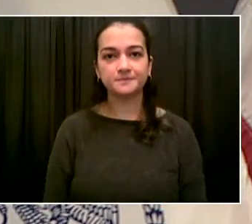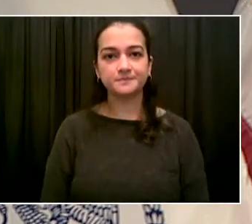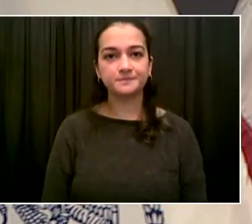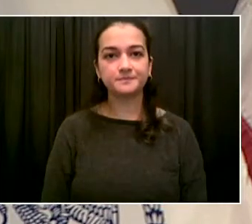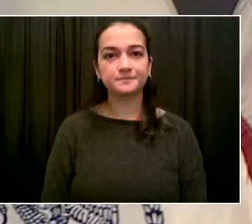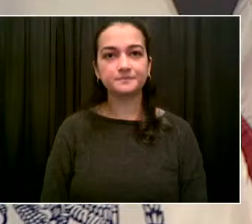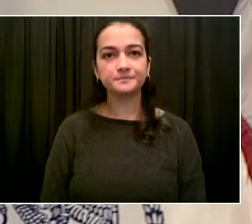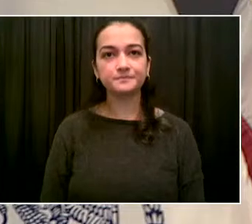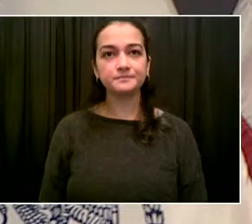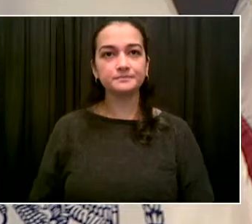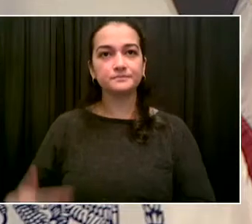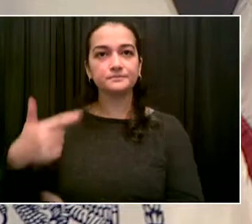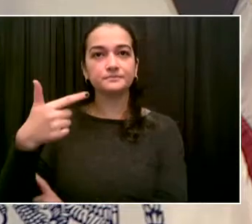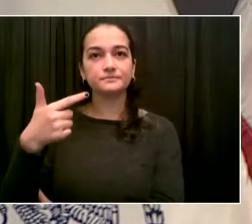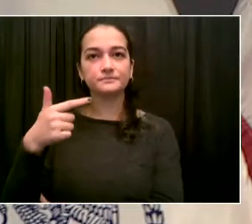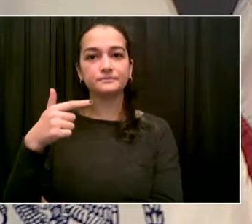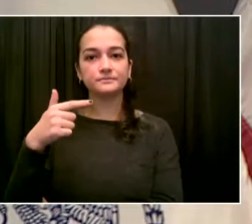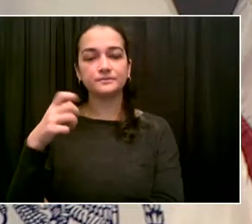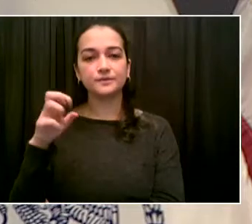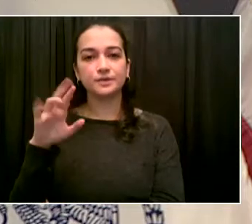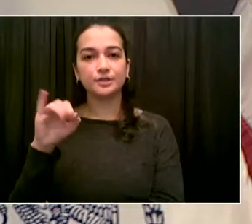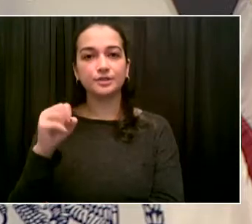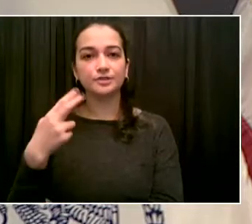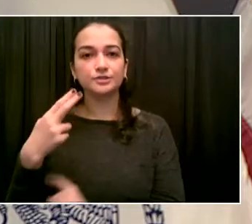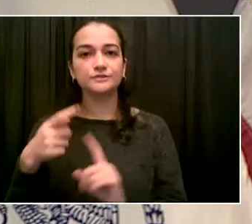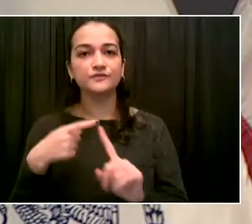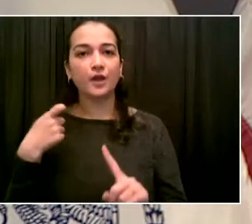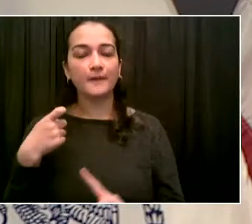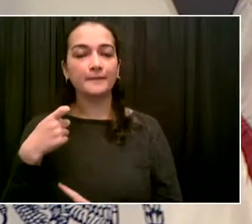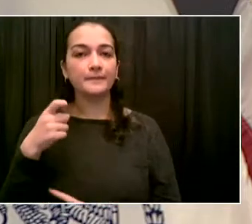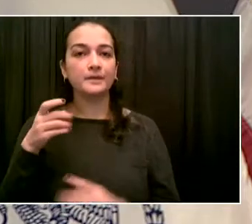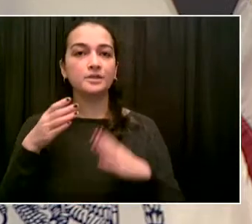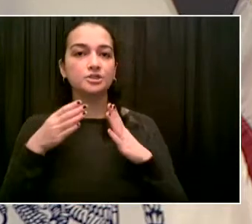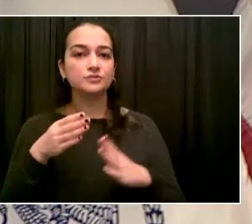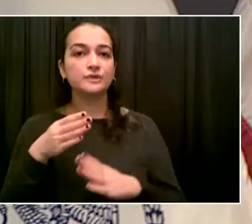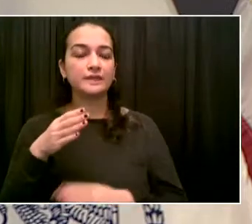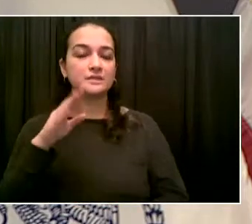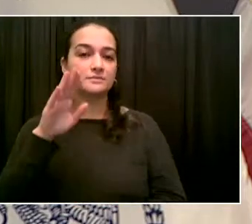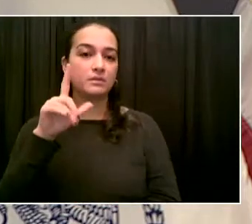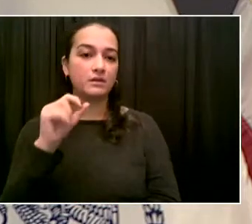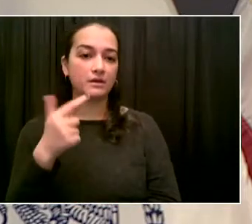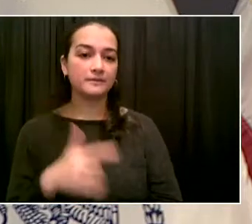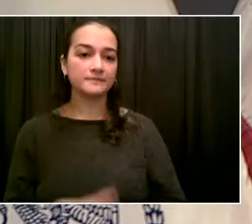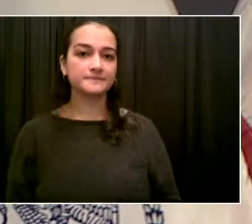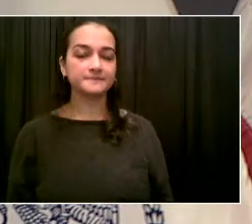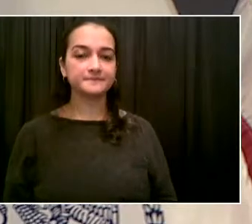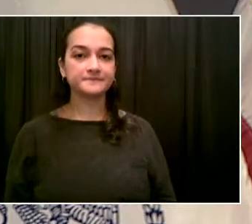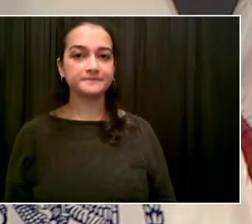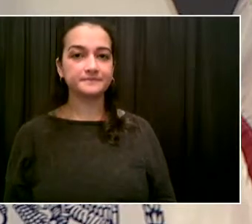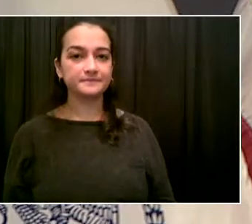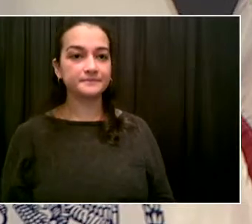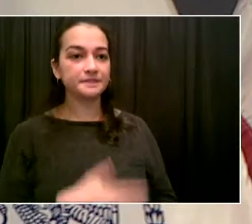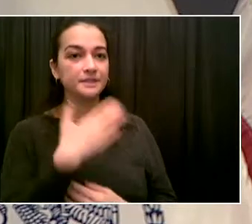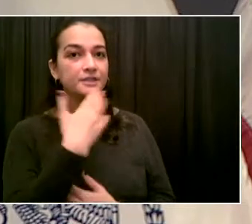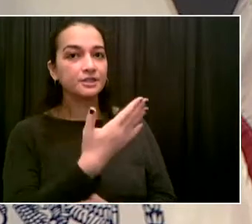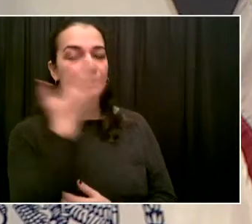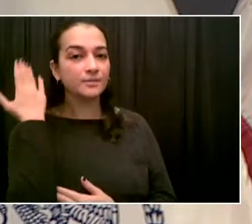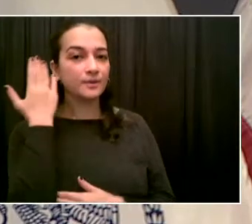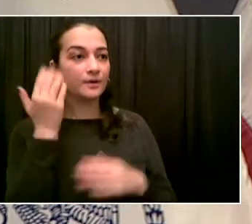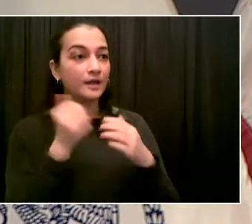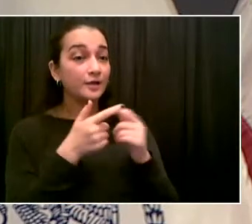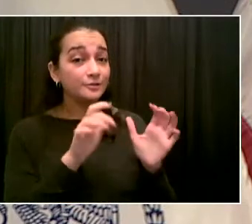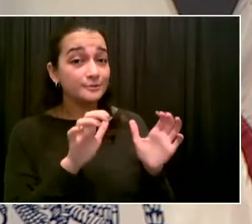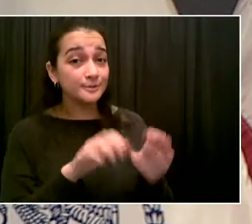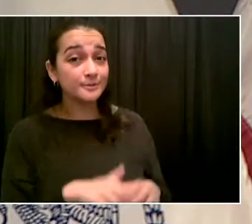Hello, everybody. Thanks, and welcome to everybody on the call. How you guys doing? Good. Gersh, how you doing today? Well, I want you to know I got my booster shot yesterday, so